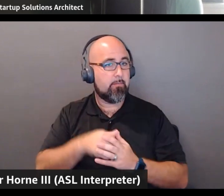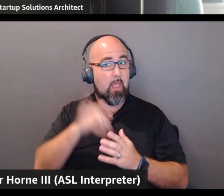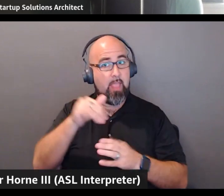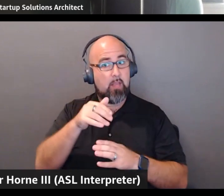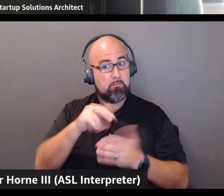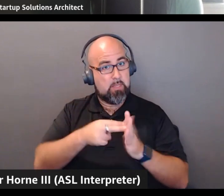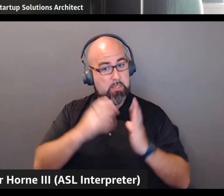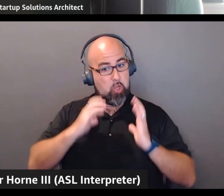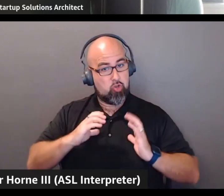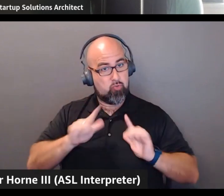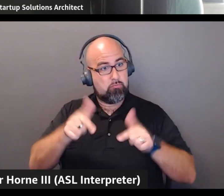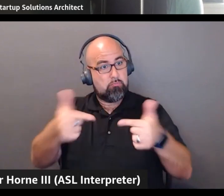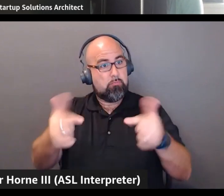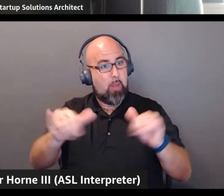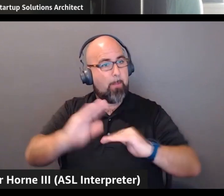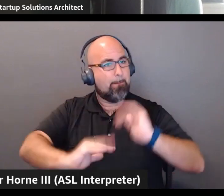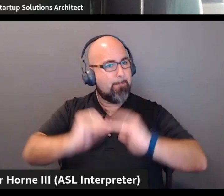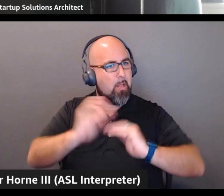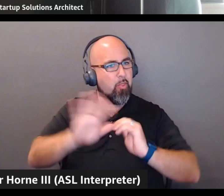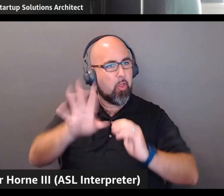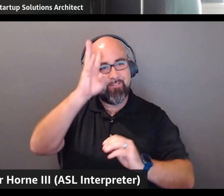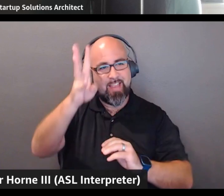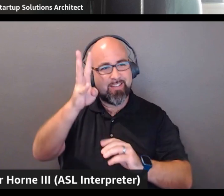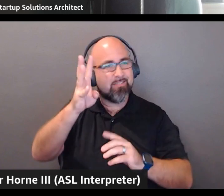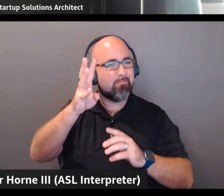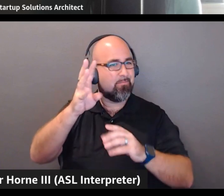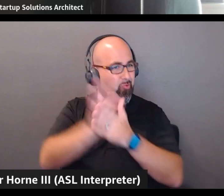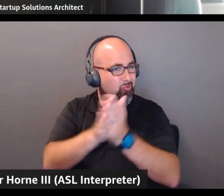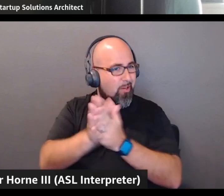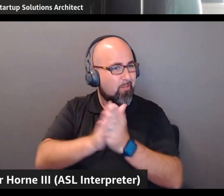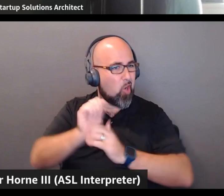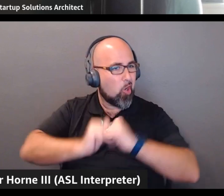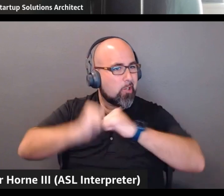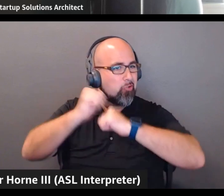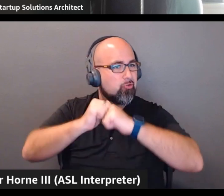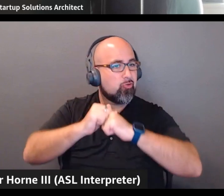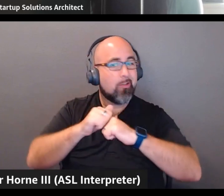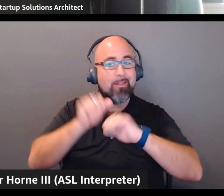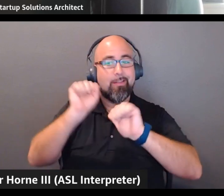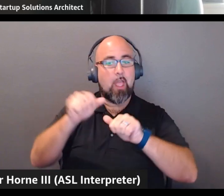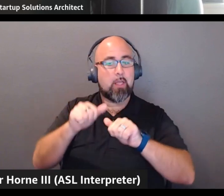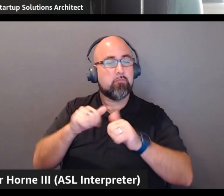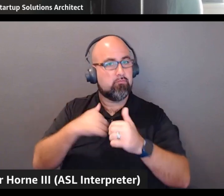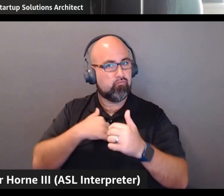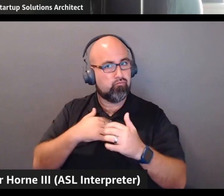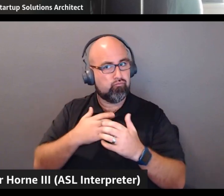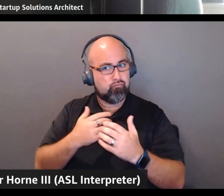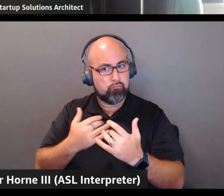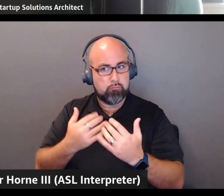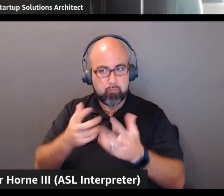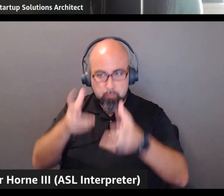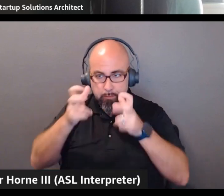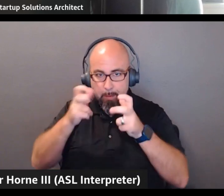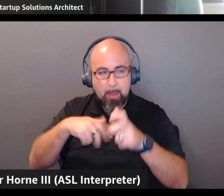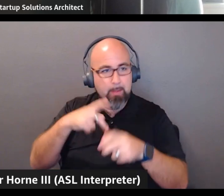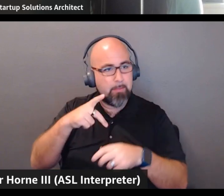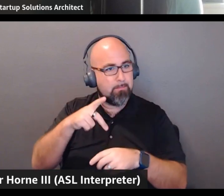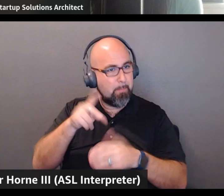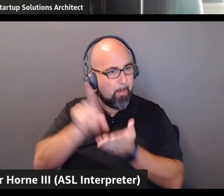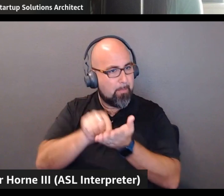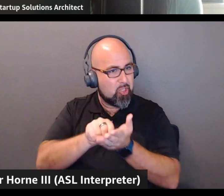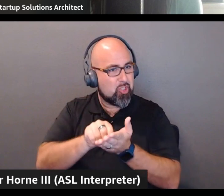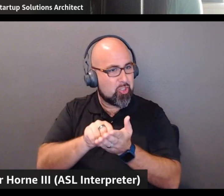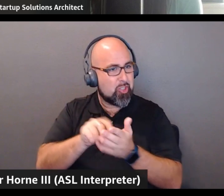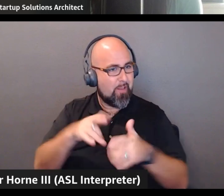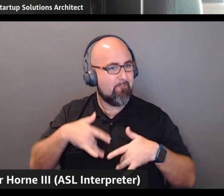really build their event-driven architectures that can then consume these published events. And so they would be able